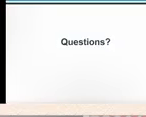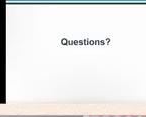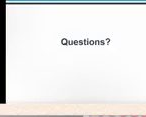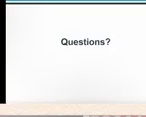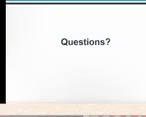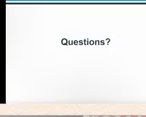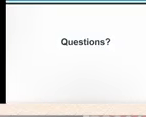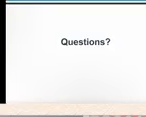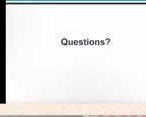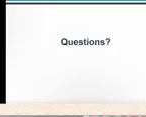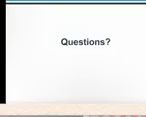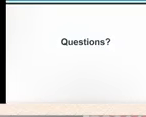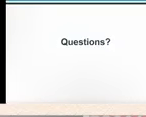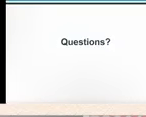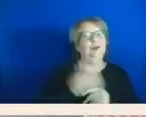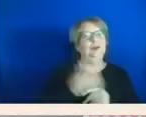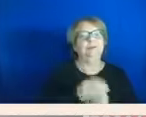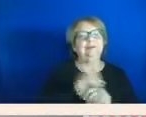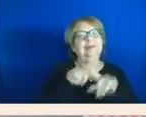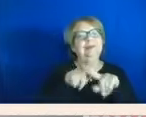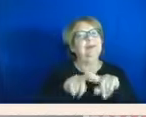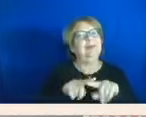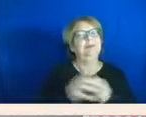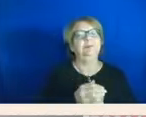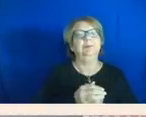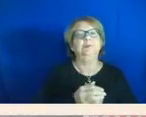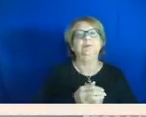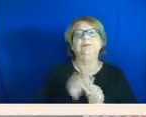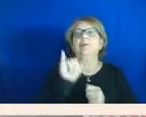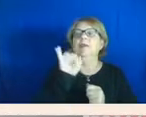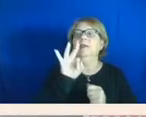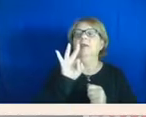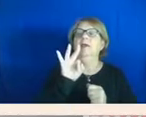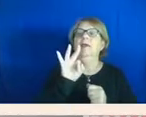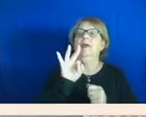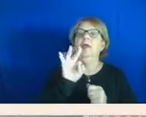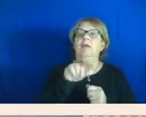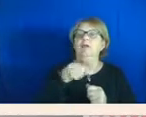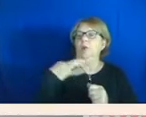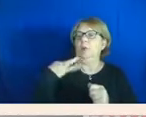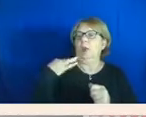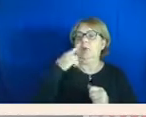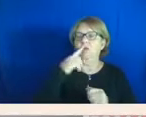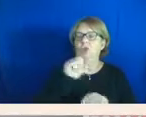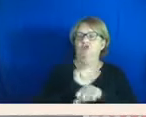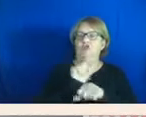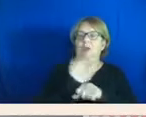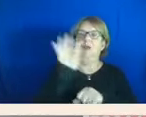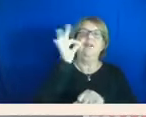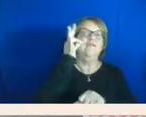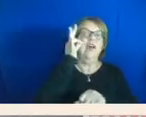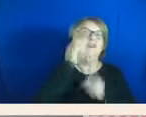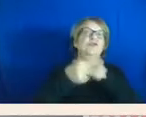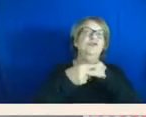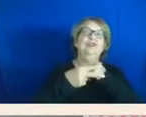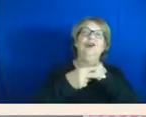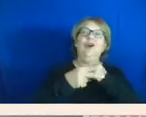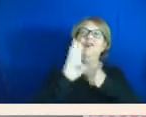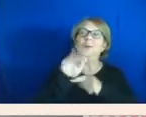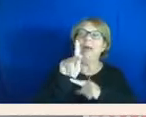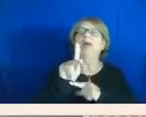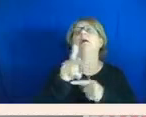really depends on the employer. If you're applying for a job at the Federal Reserve Bank, they're probably going to expect